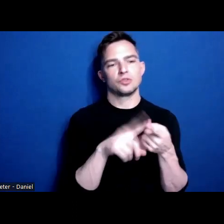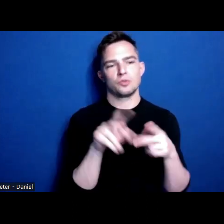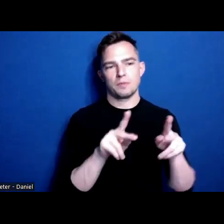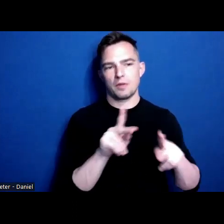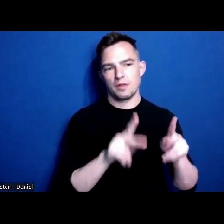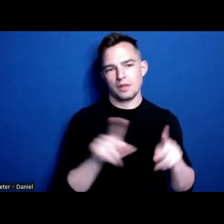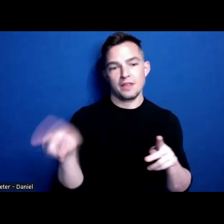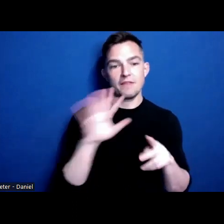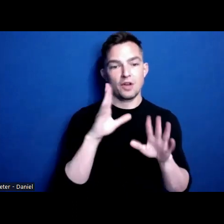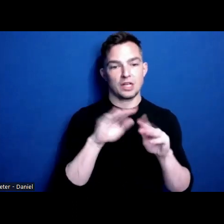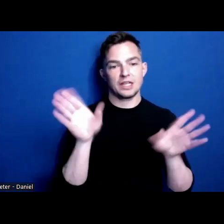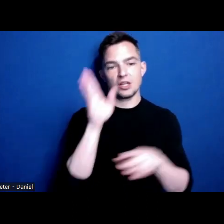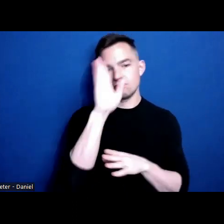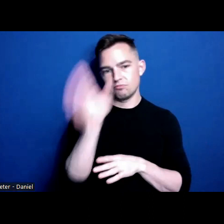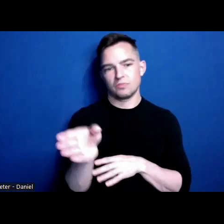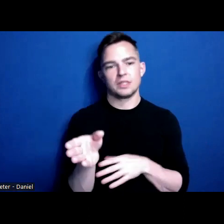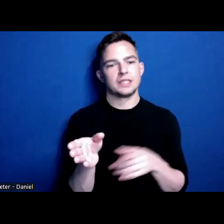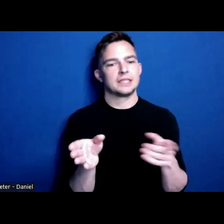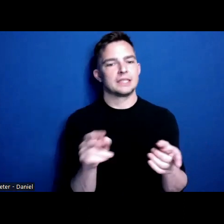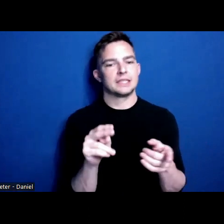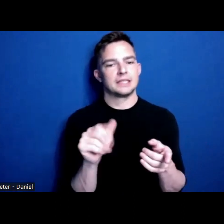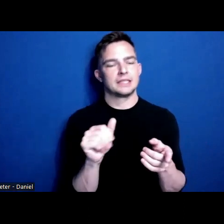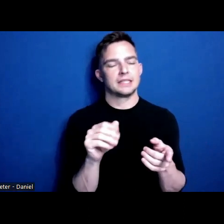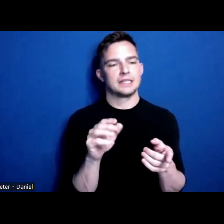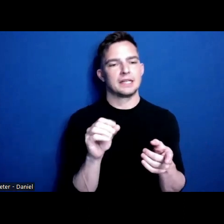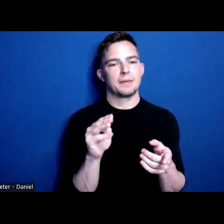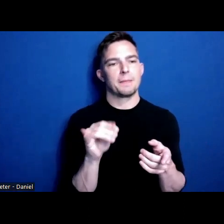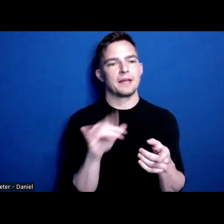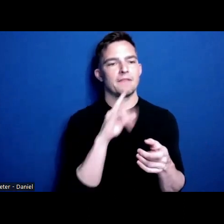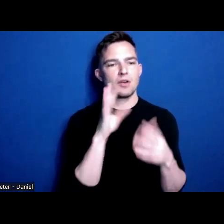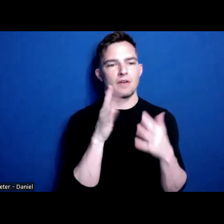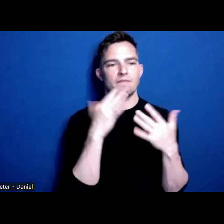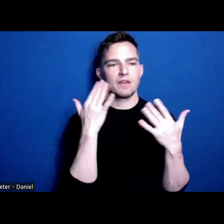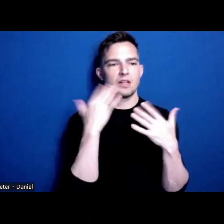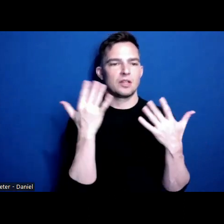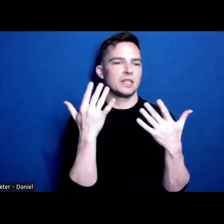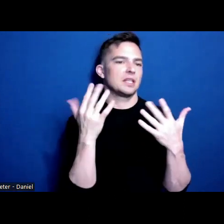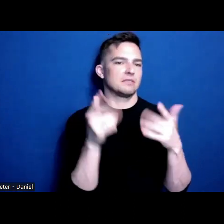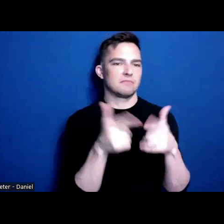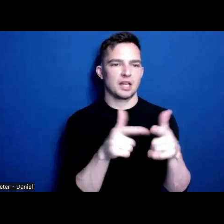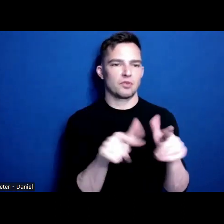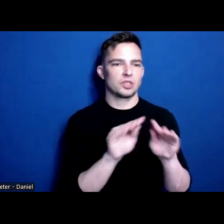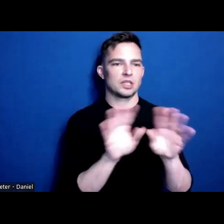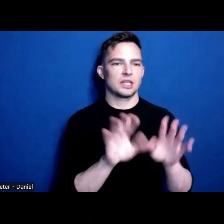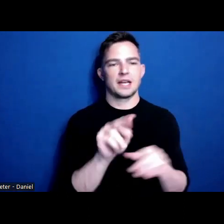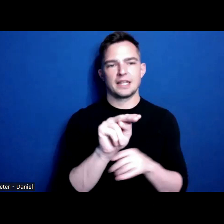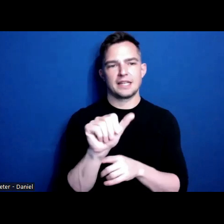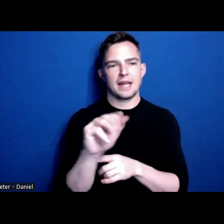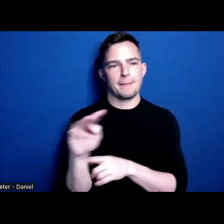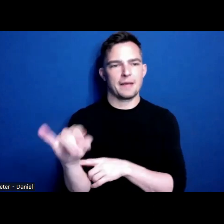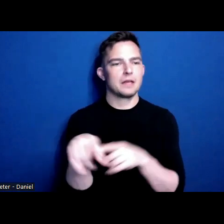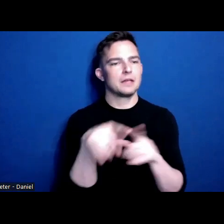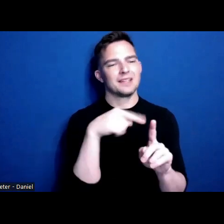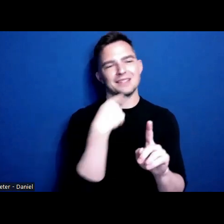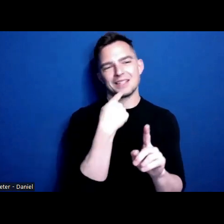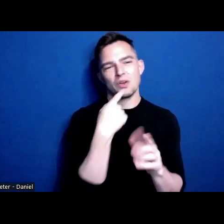very clear in this. That is very family-friendly language. It tells them what to expect rather than to